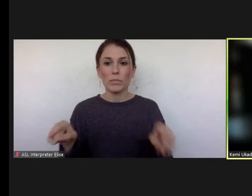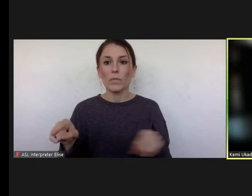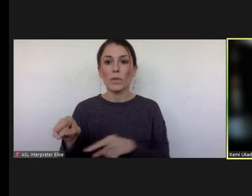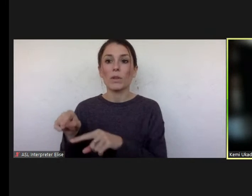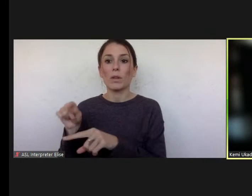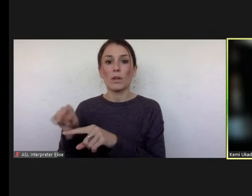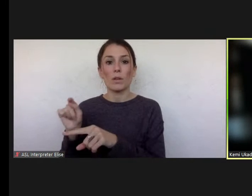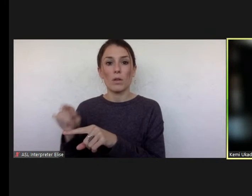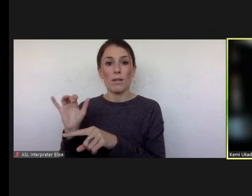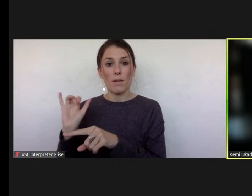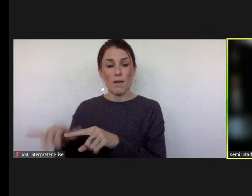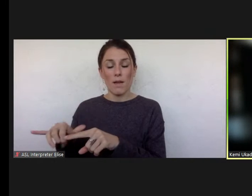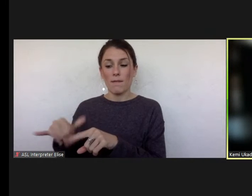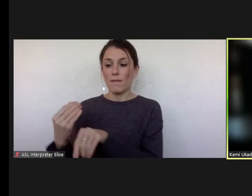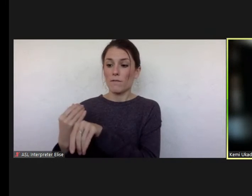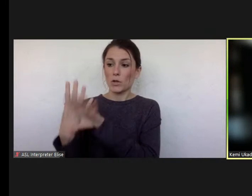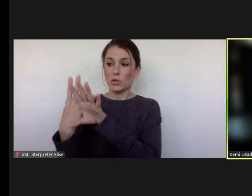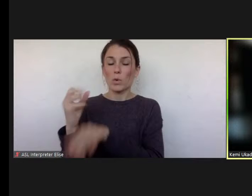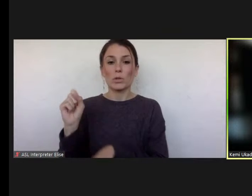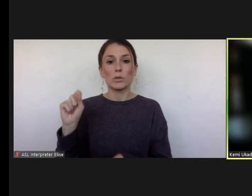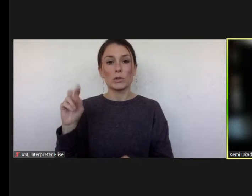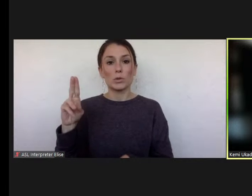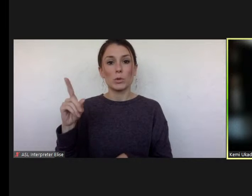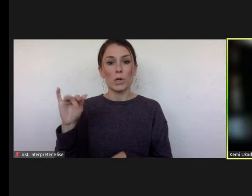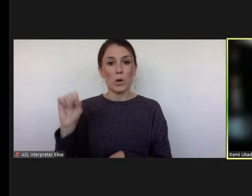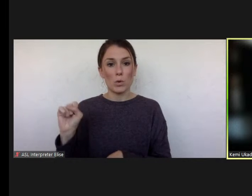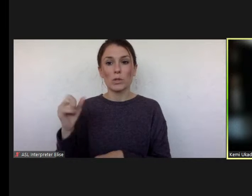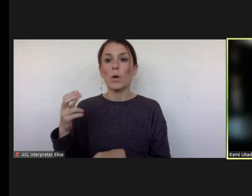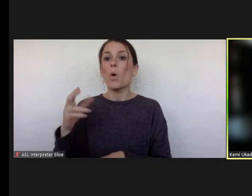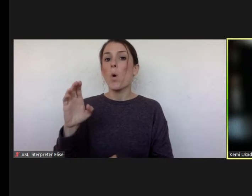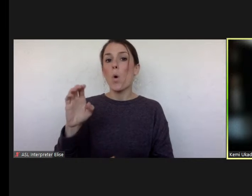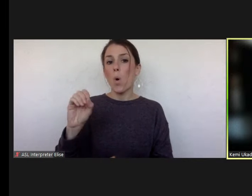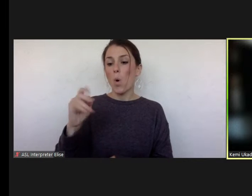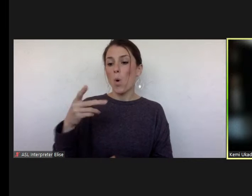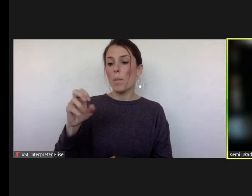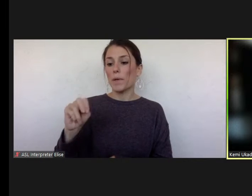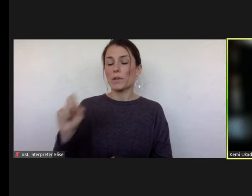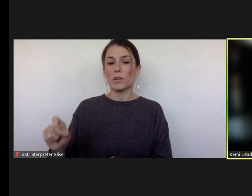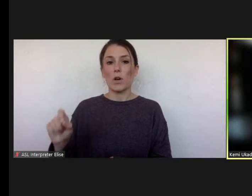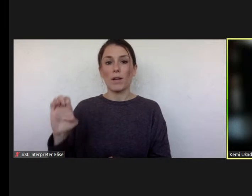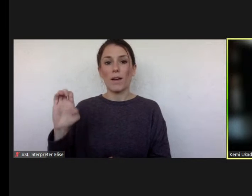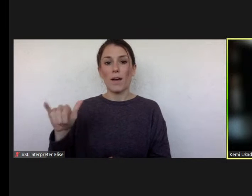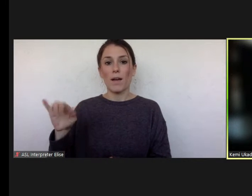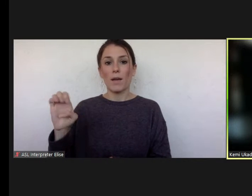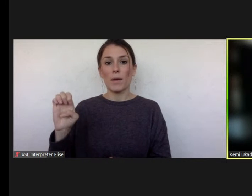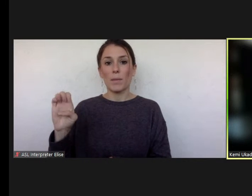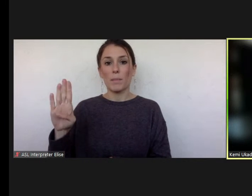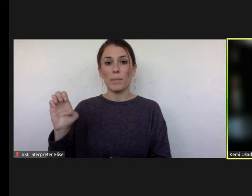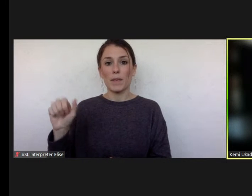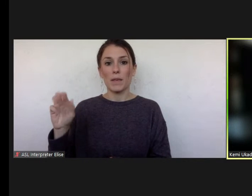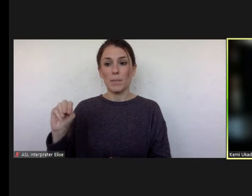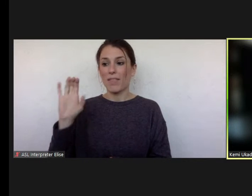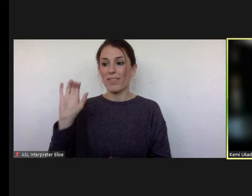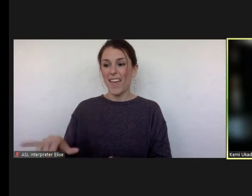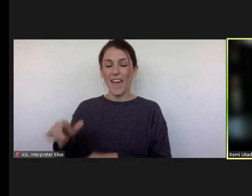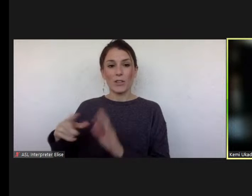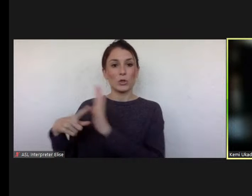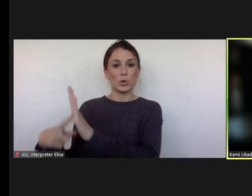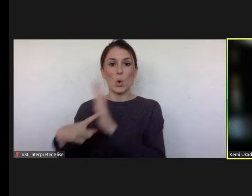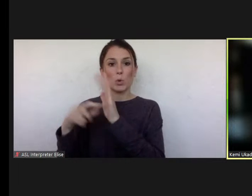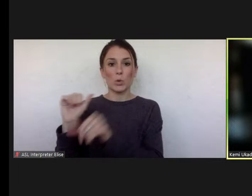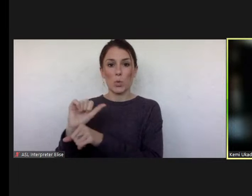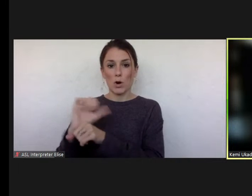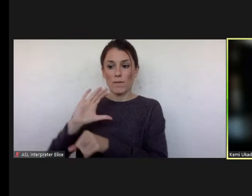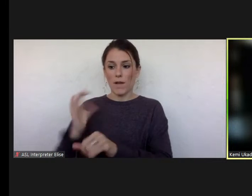Populated with virtual studios, Open Eyebeam presents the work of the collective cohort and is an